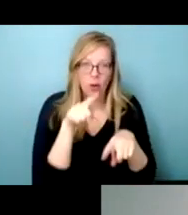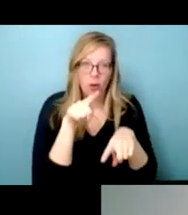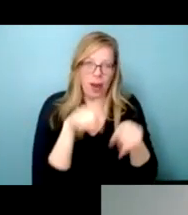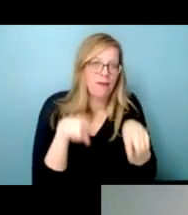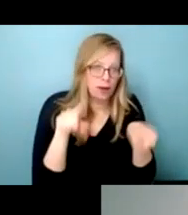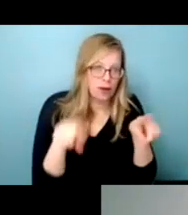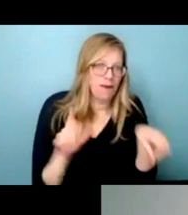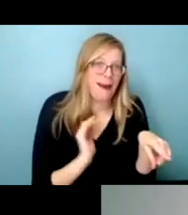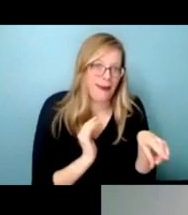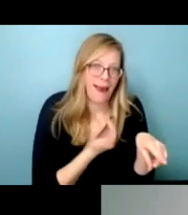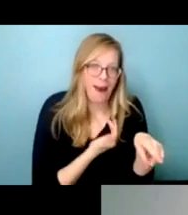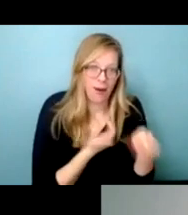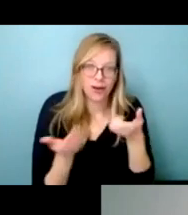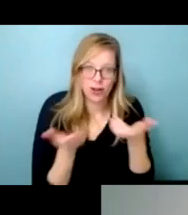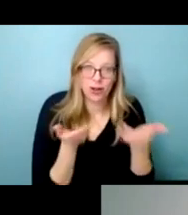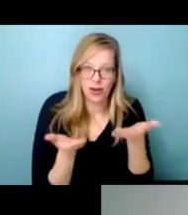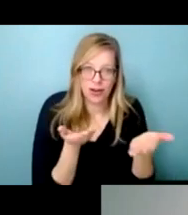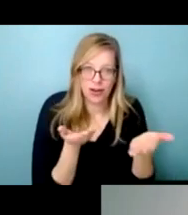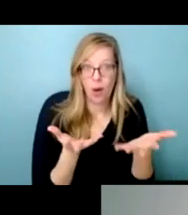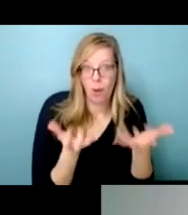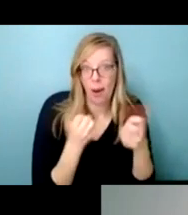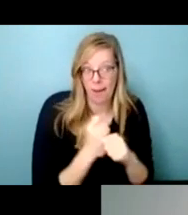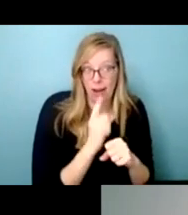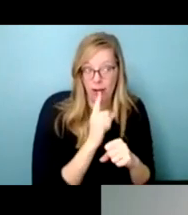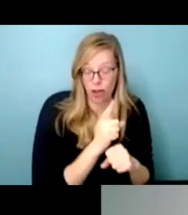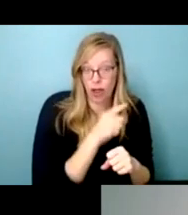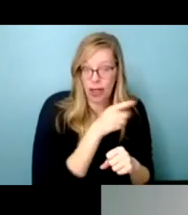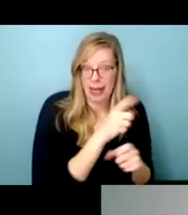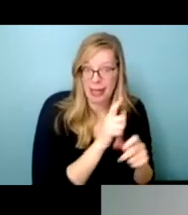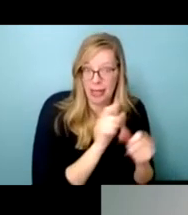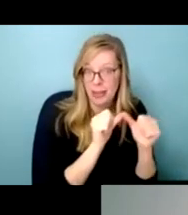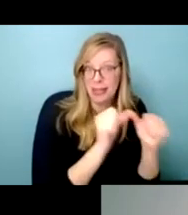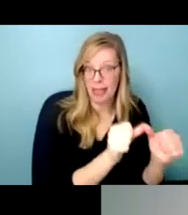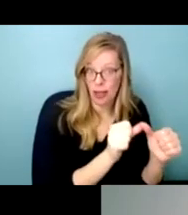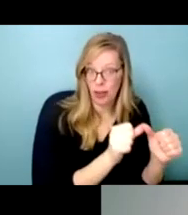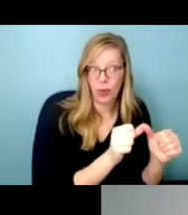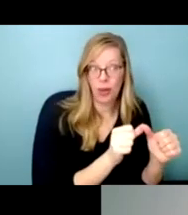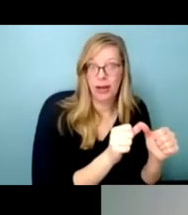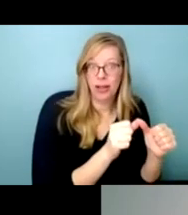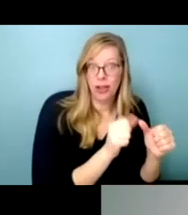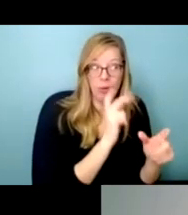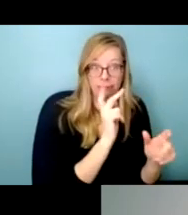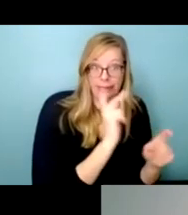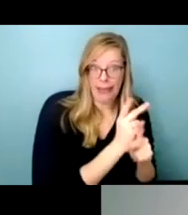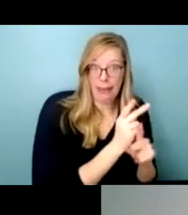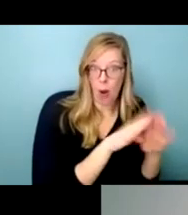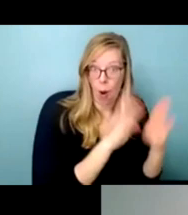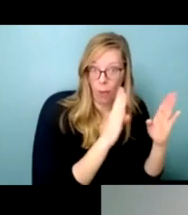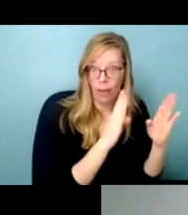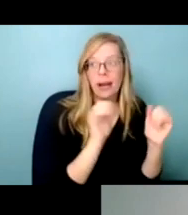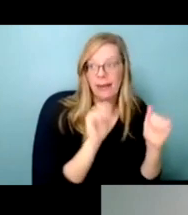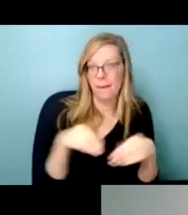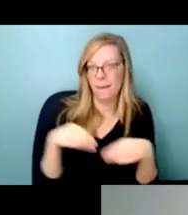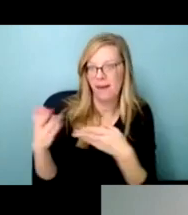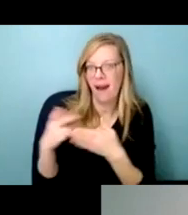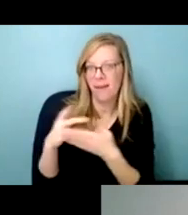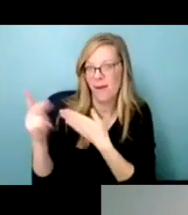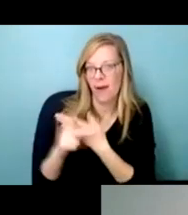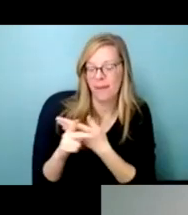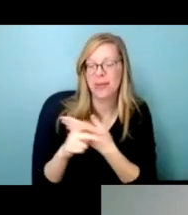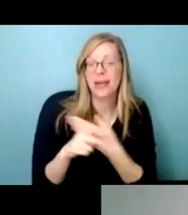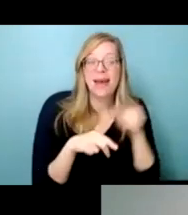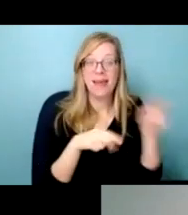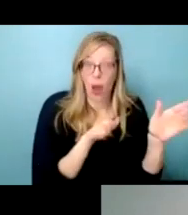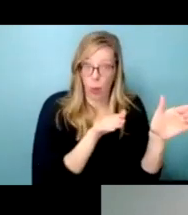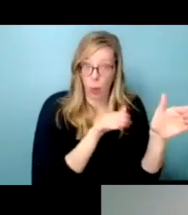so that we're able to keep our facility full, so that we're able to continue to offer our programs. So we have 60 rooms in our